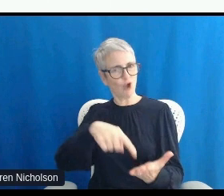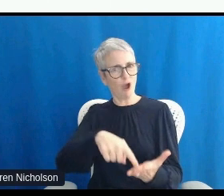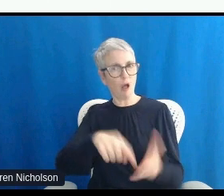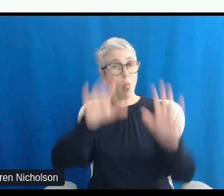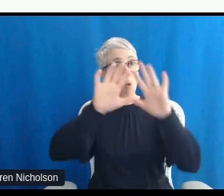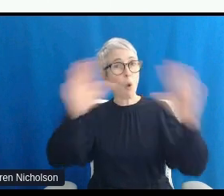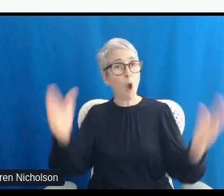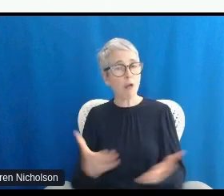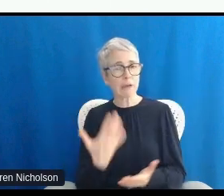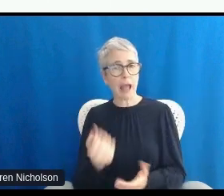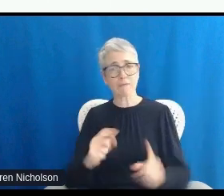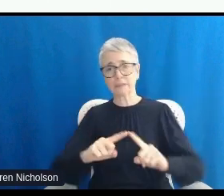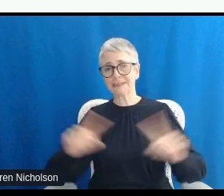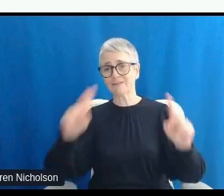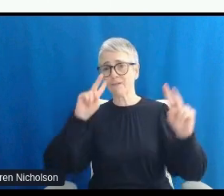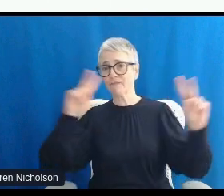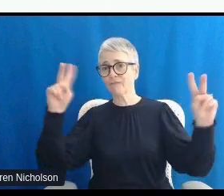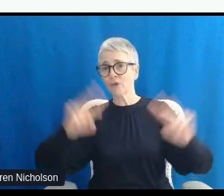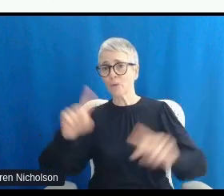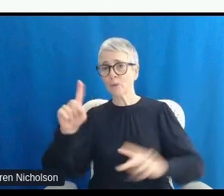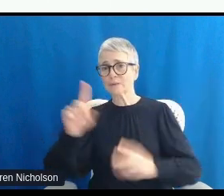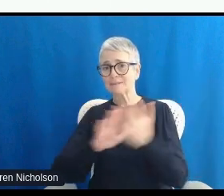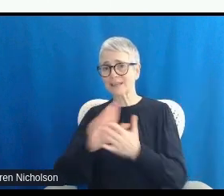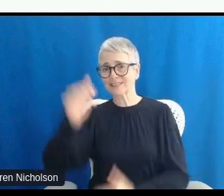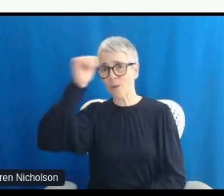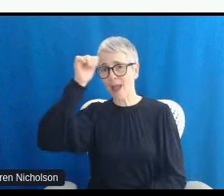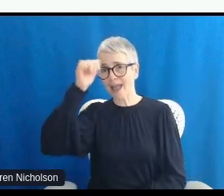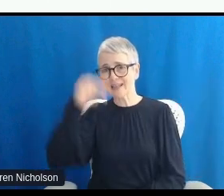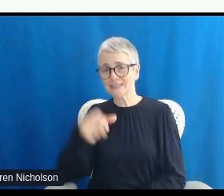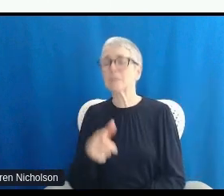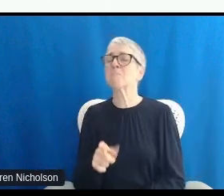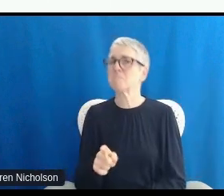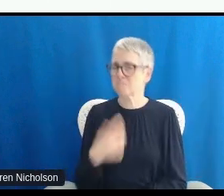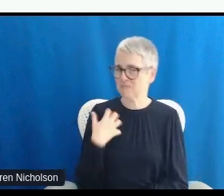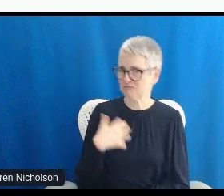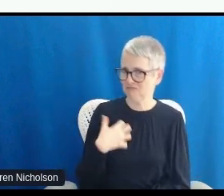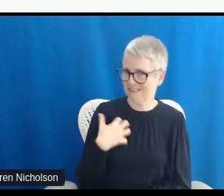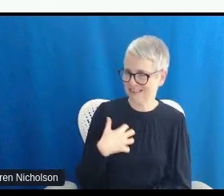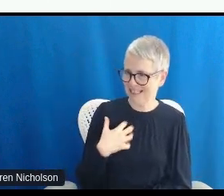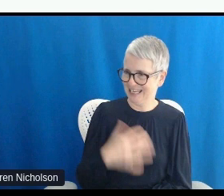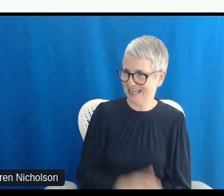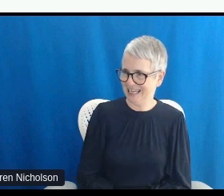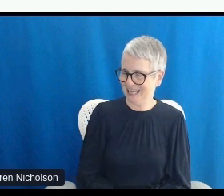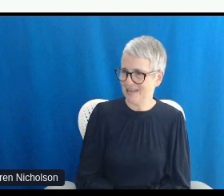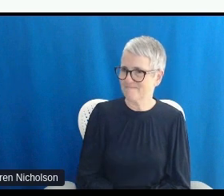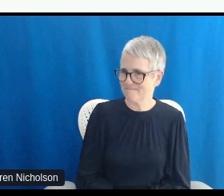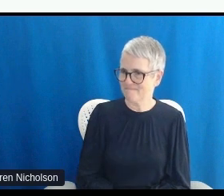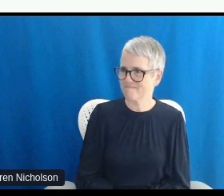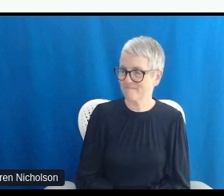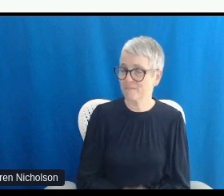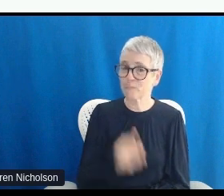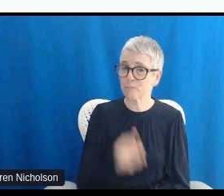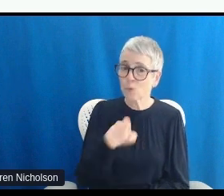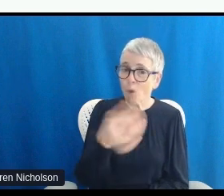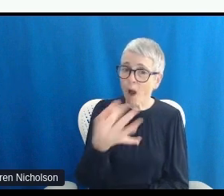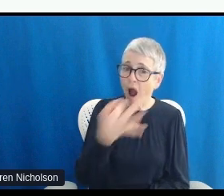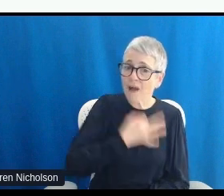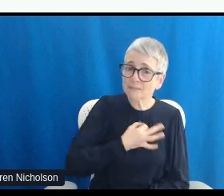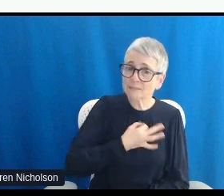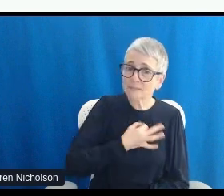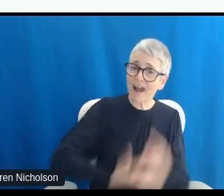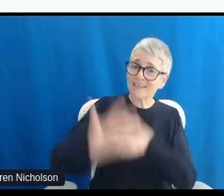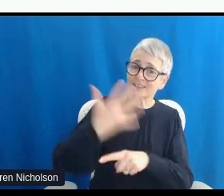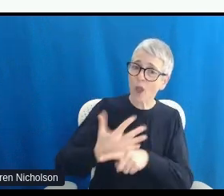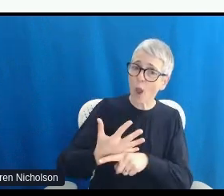world? I think that's a difficult one. I think if I was asked that question 5 years ago, I think, and from what I've